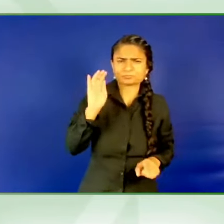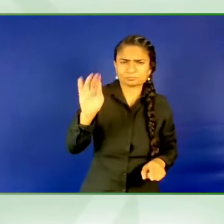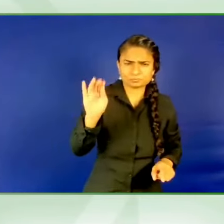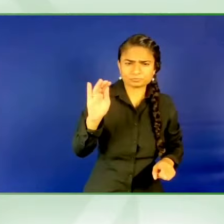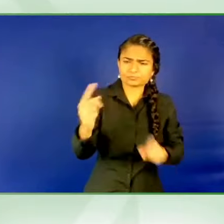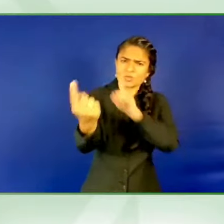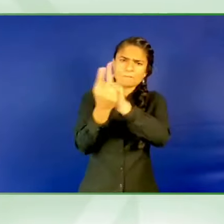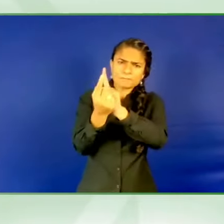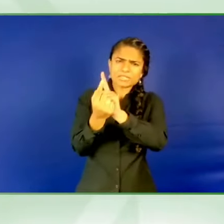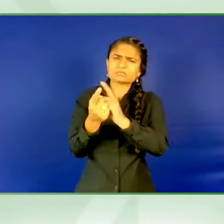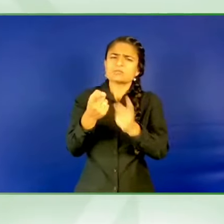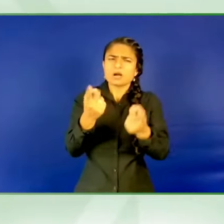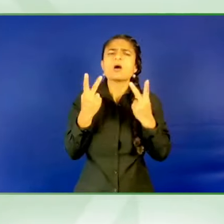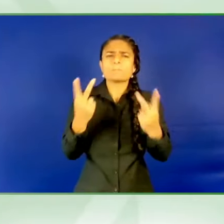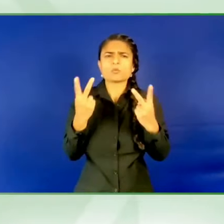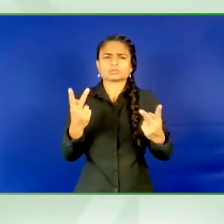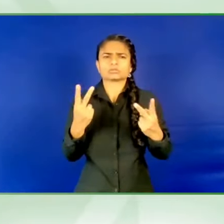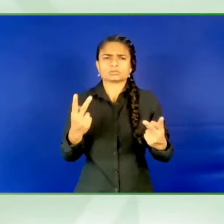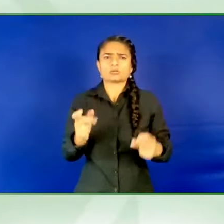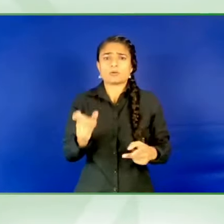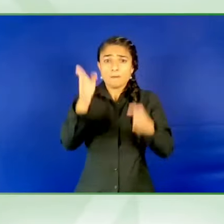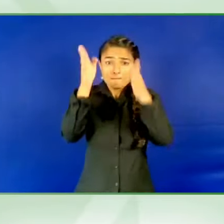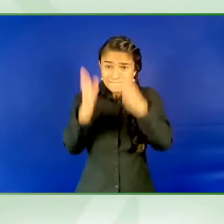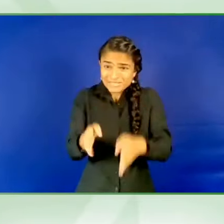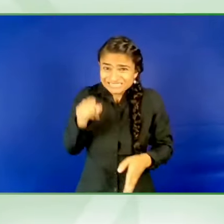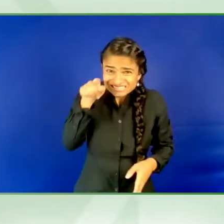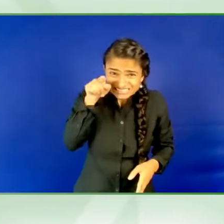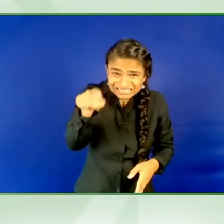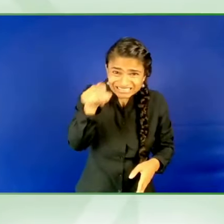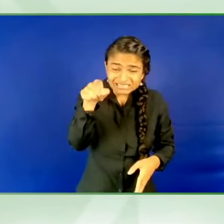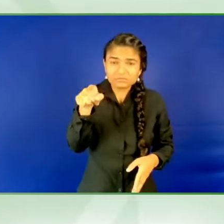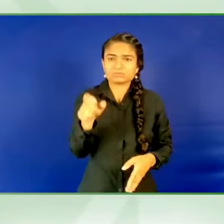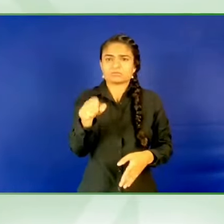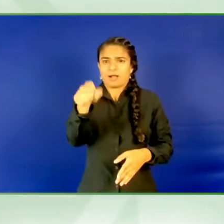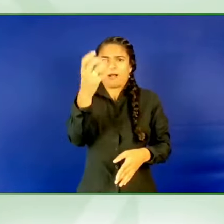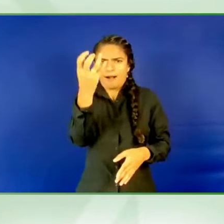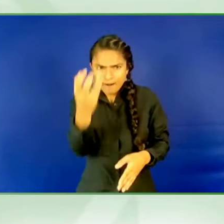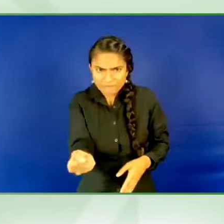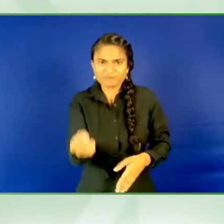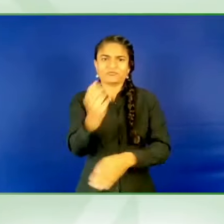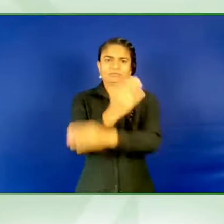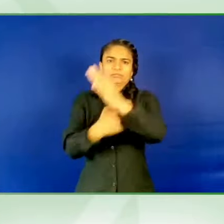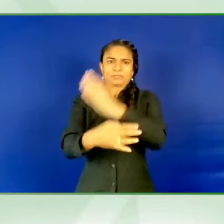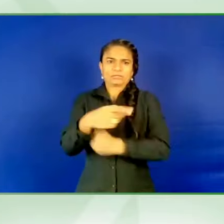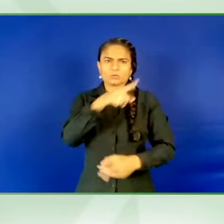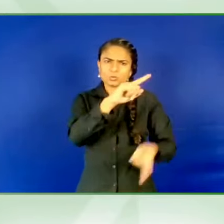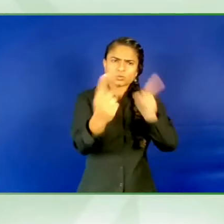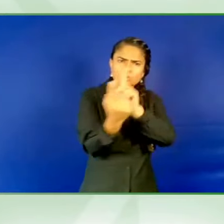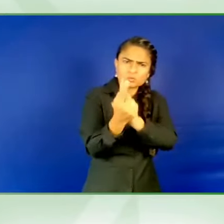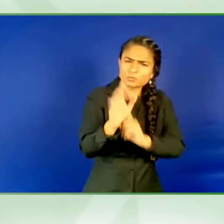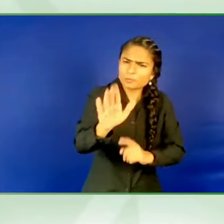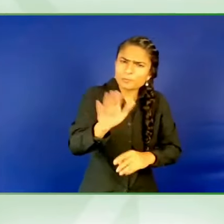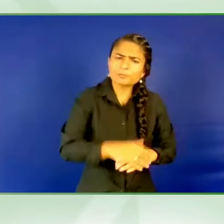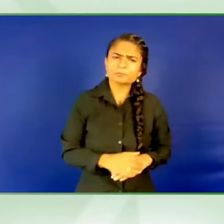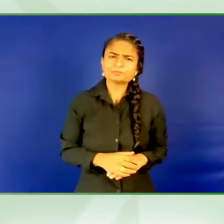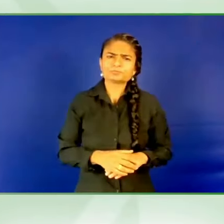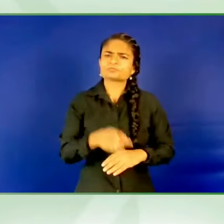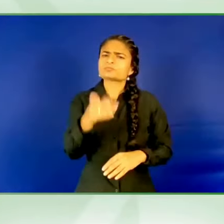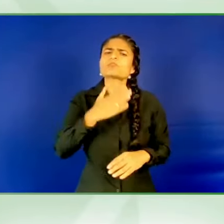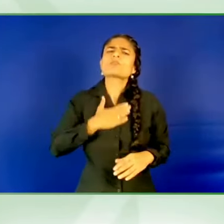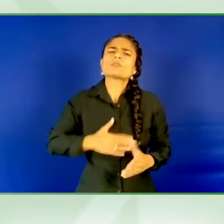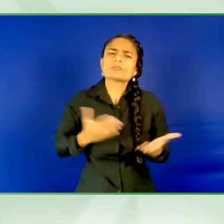because you will be surprised. And another piece of advice in the same sense, choose one disability first,